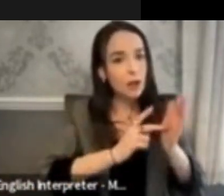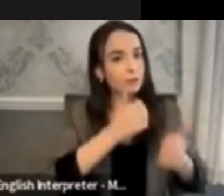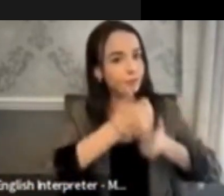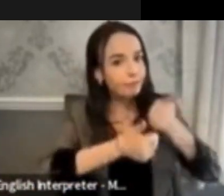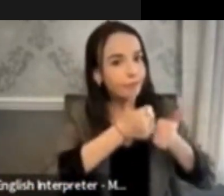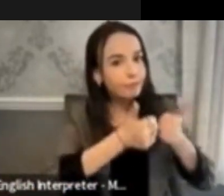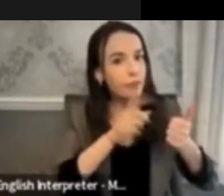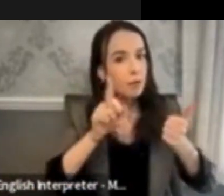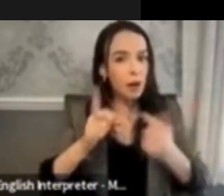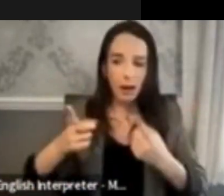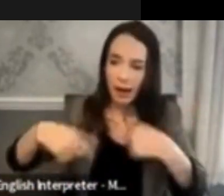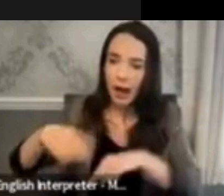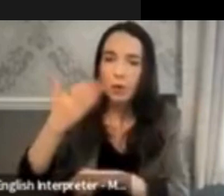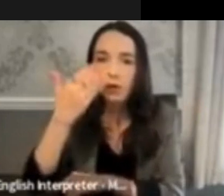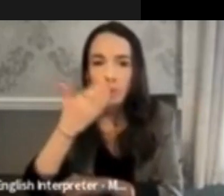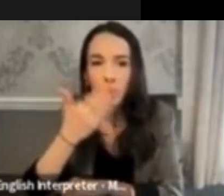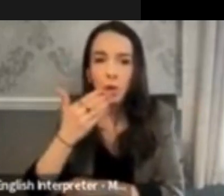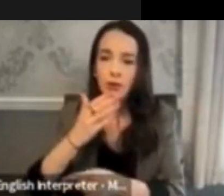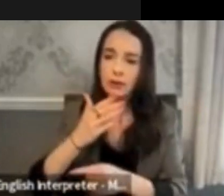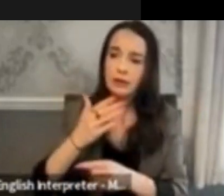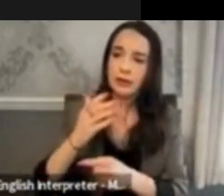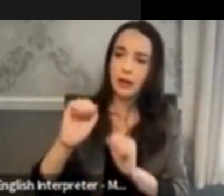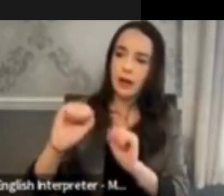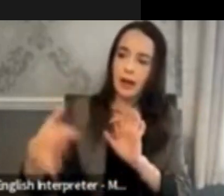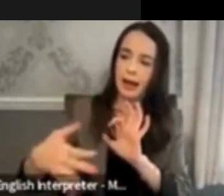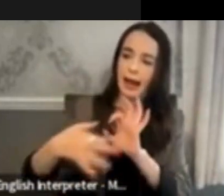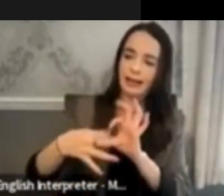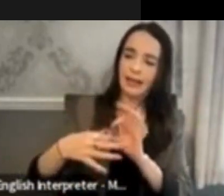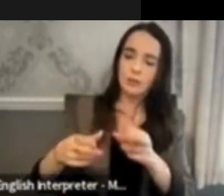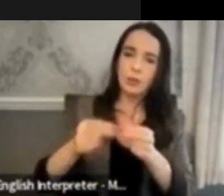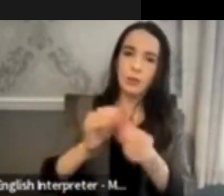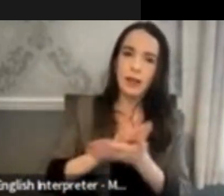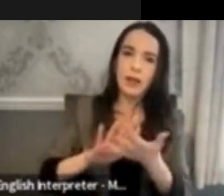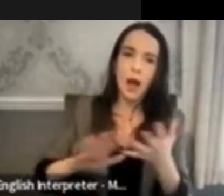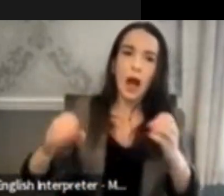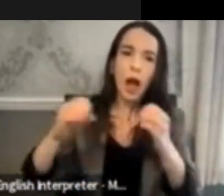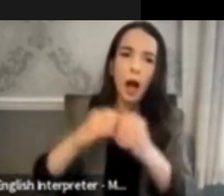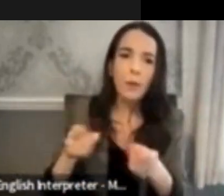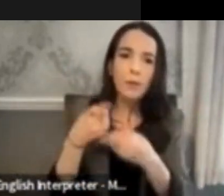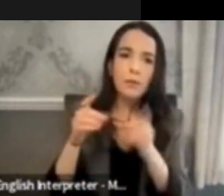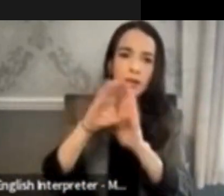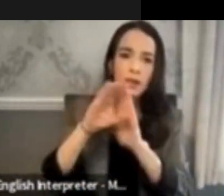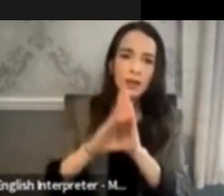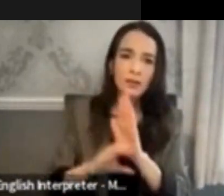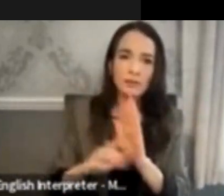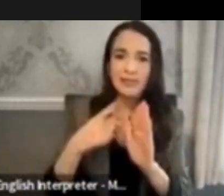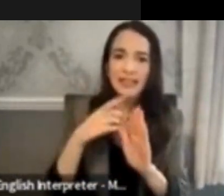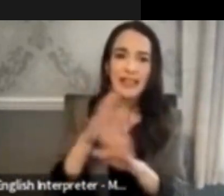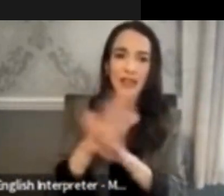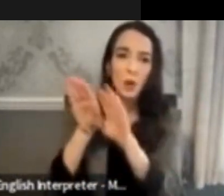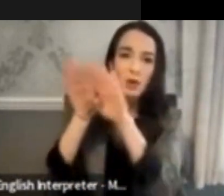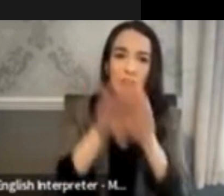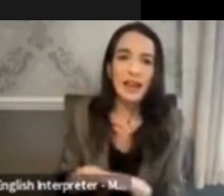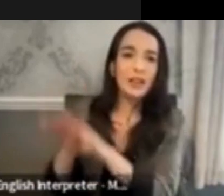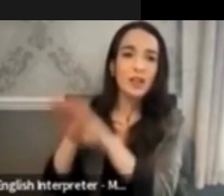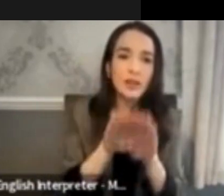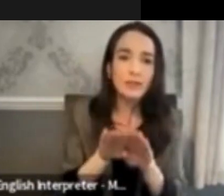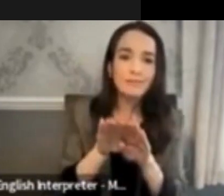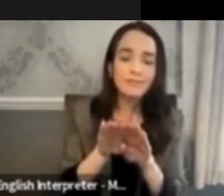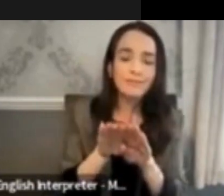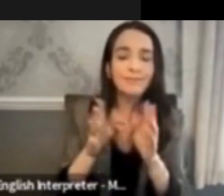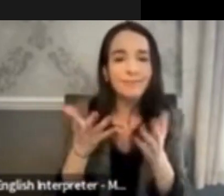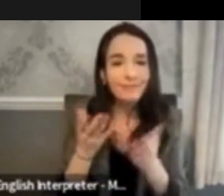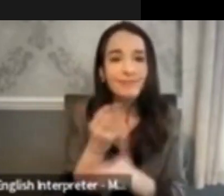with hubs, music development plans, and the model music curriculum as non-statutory. Despite this, in many